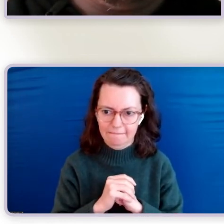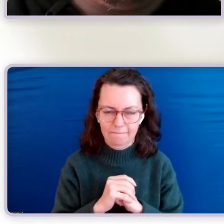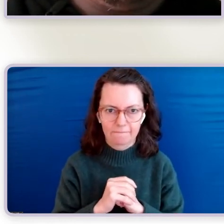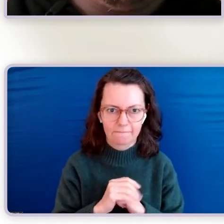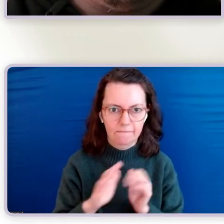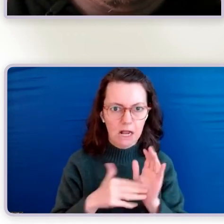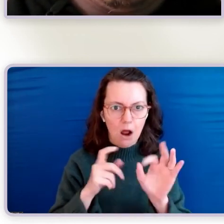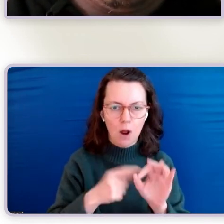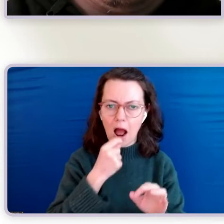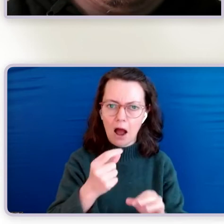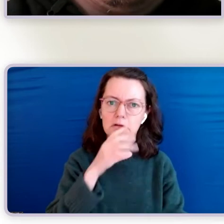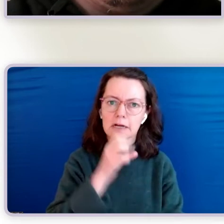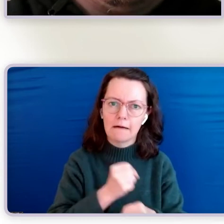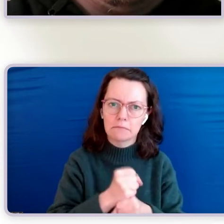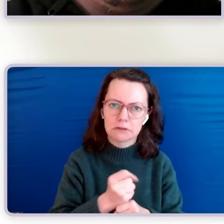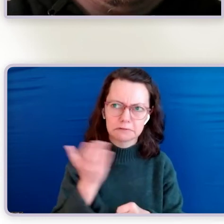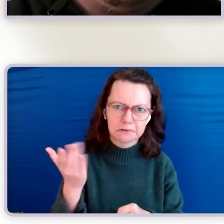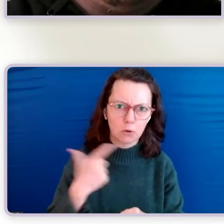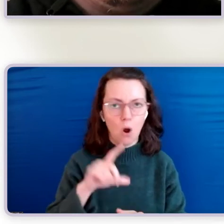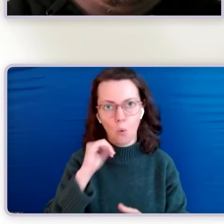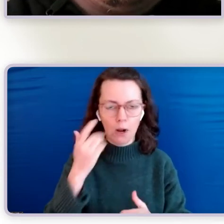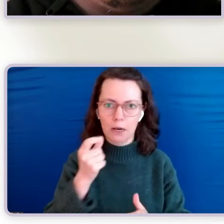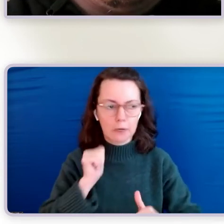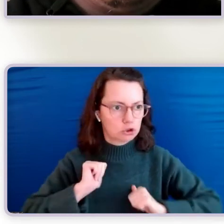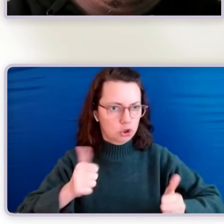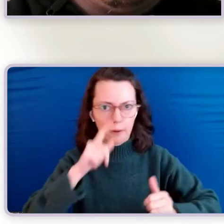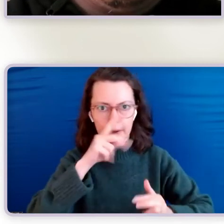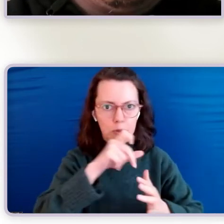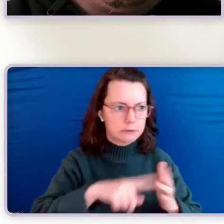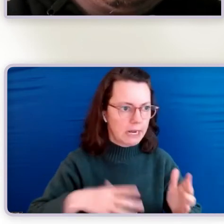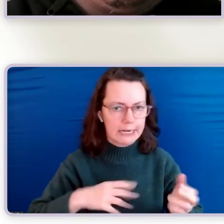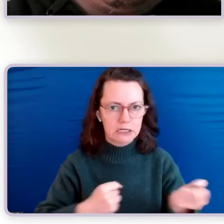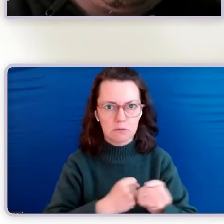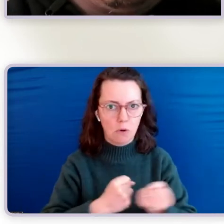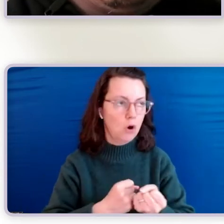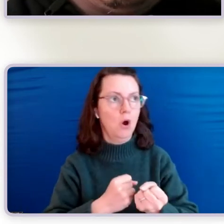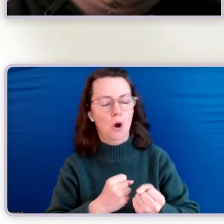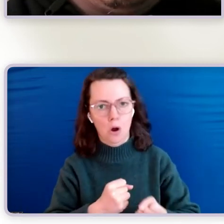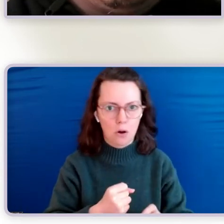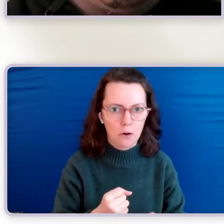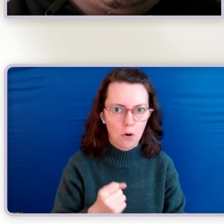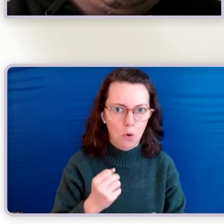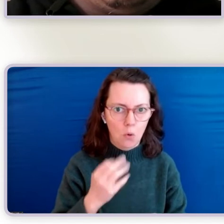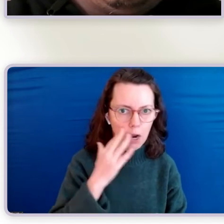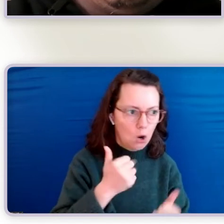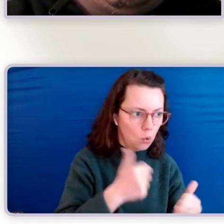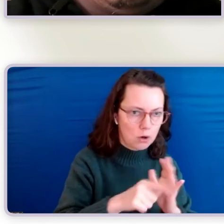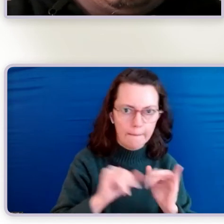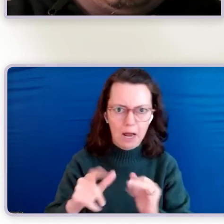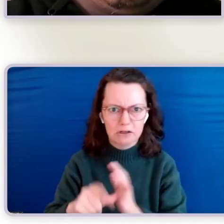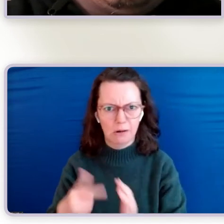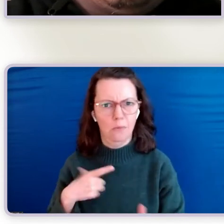do governments seem so surprised that people with disability need support in good and bad times? Why aren't they